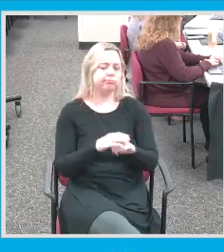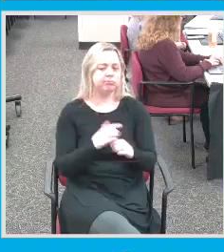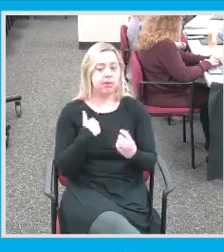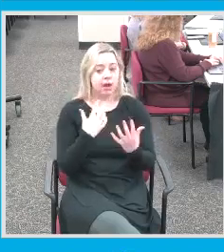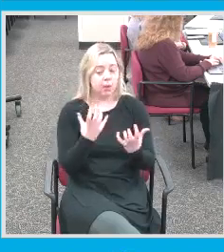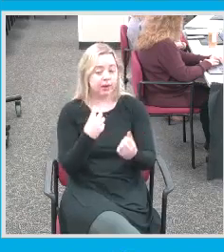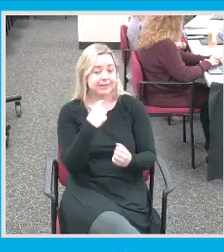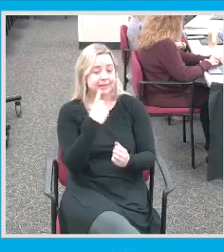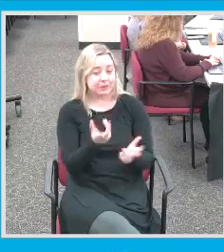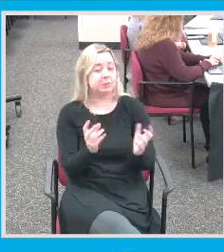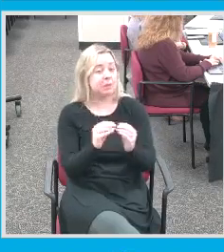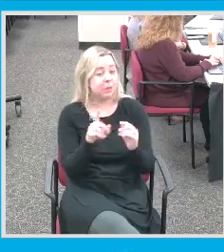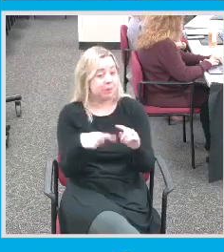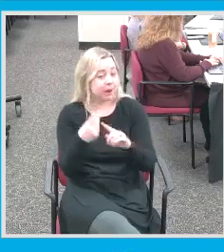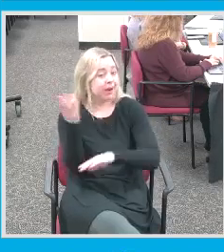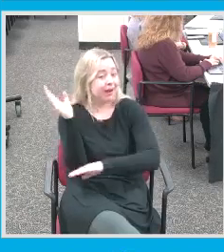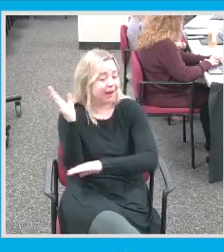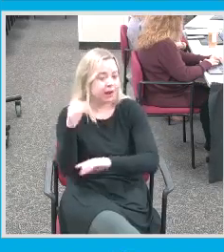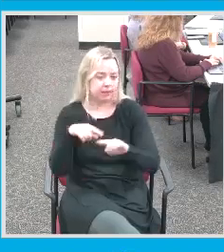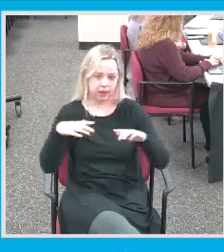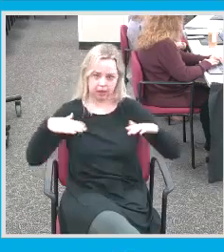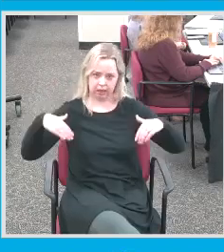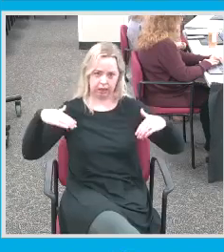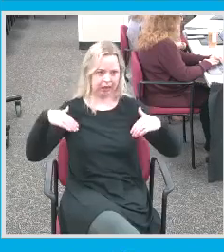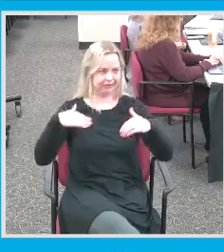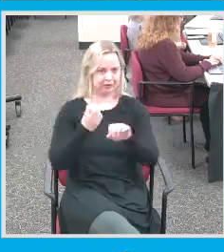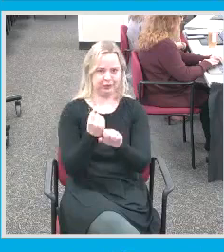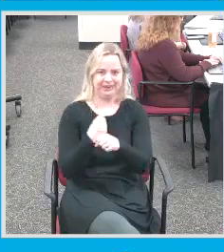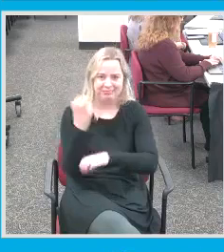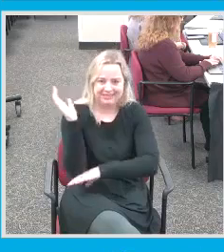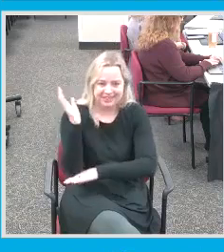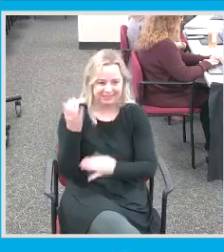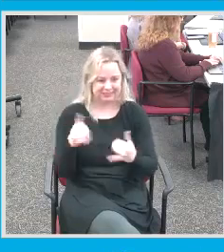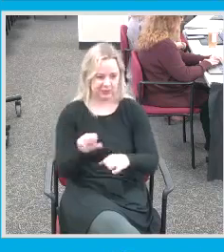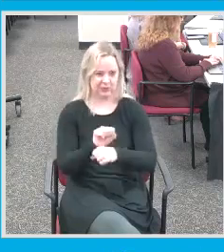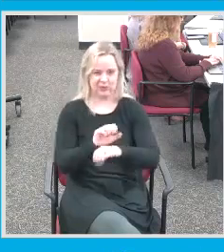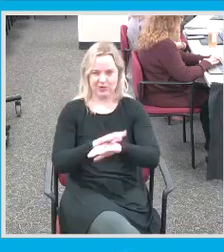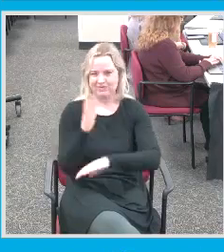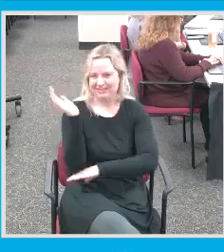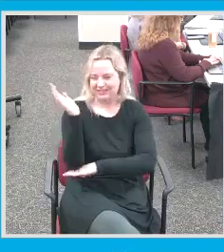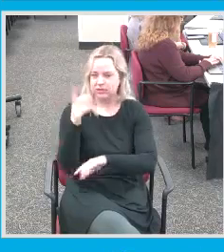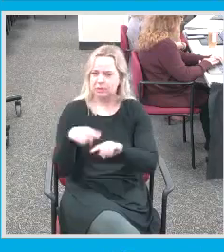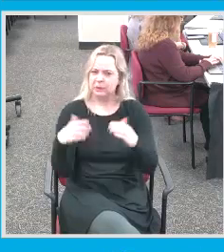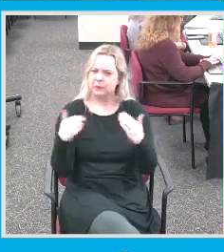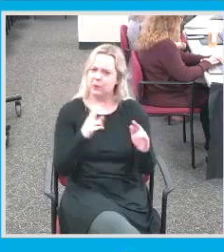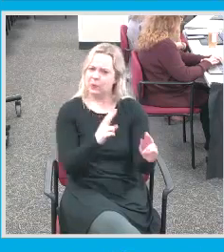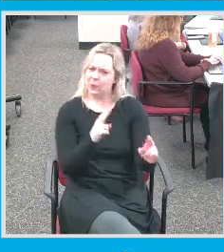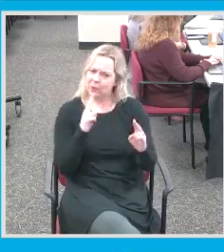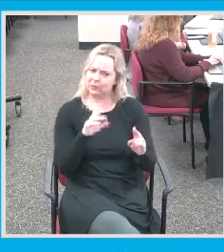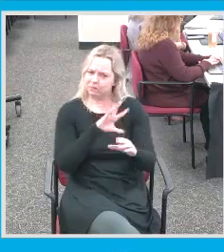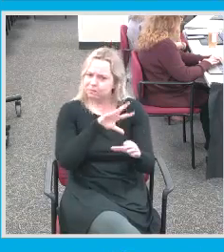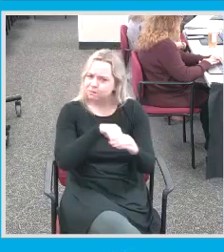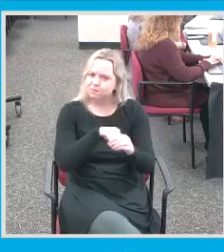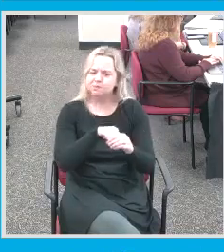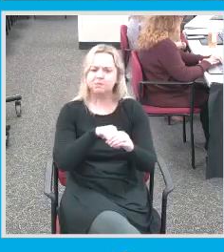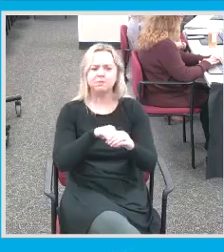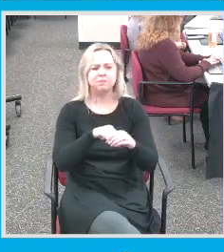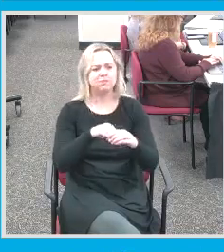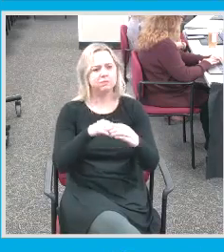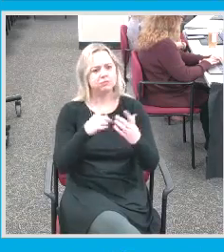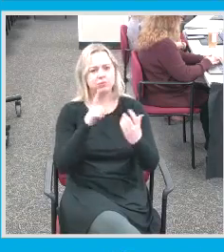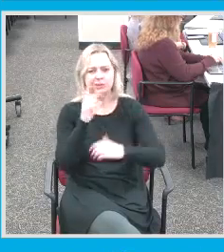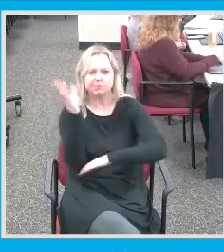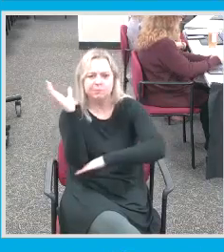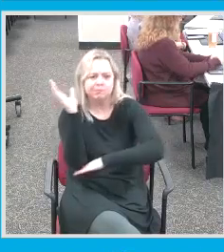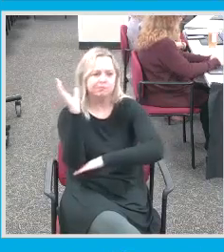about the presentation, but we haven't really put it all together yet, so we're still working on it. But it's an honor to be able to do that, to be able to speak to other